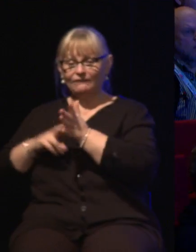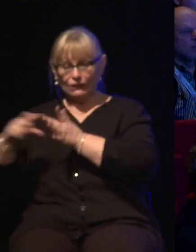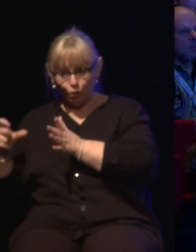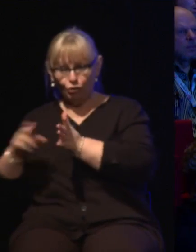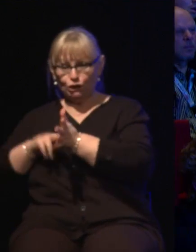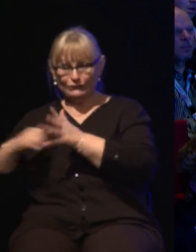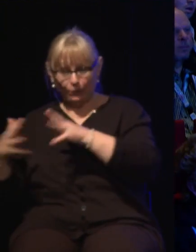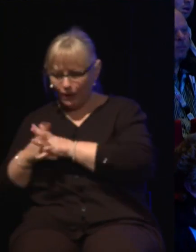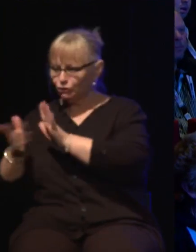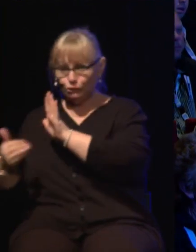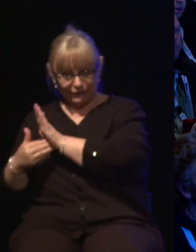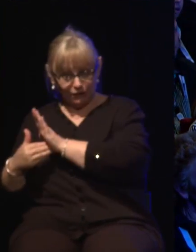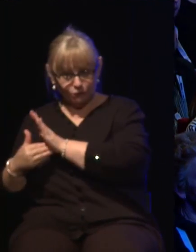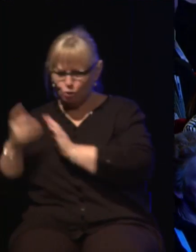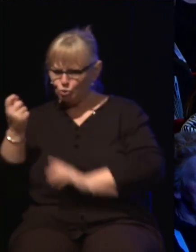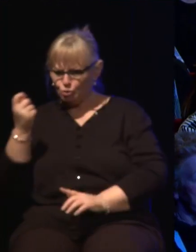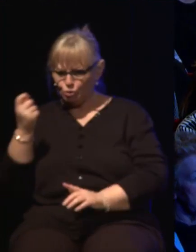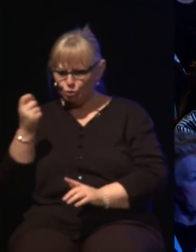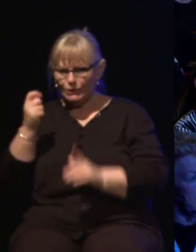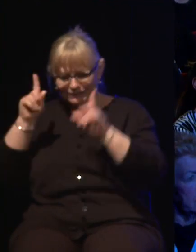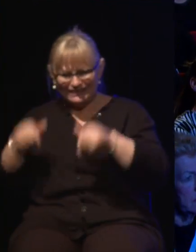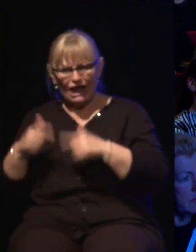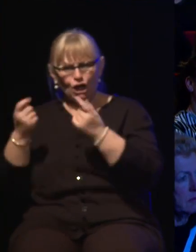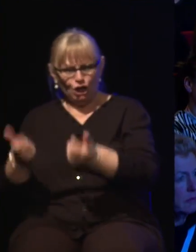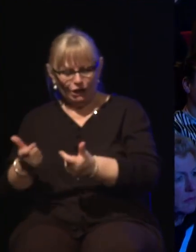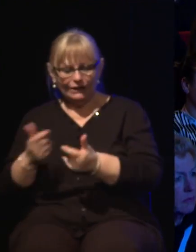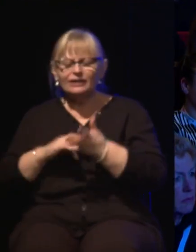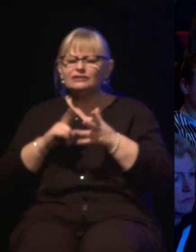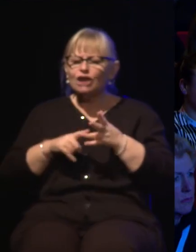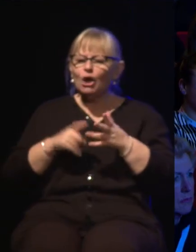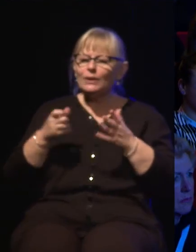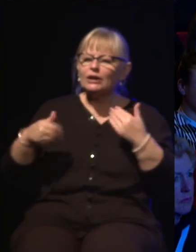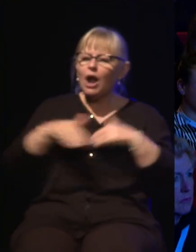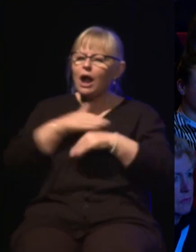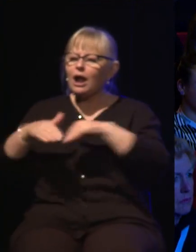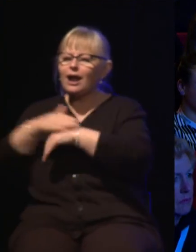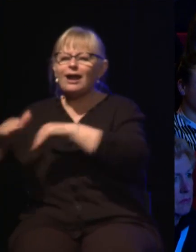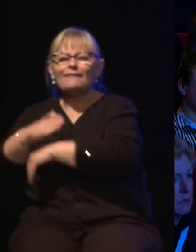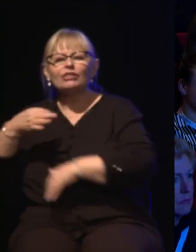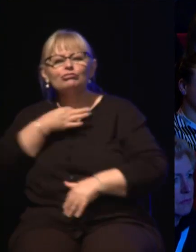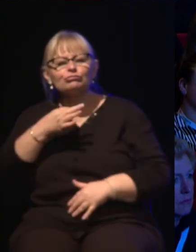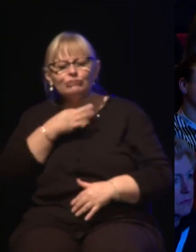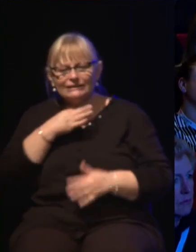Wales and New Zealand were also pioneers. So we developed these mechanisms to deal with